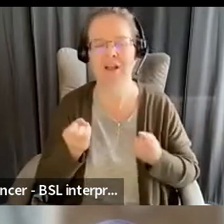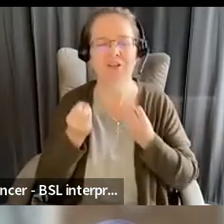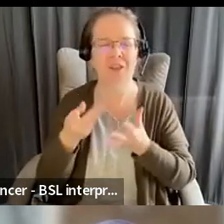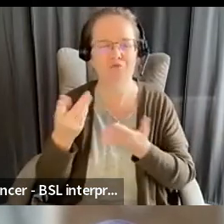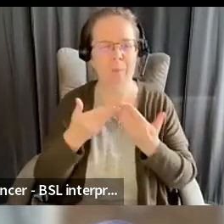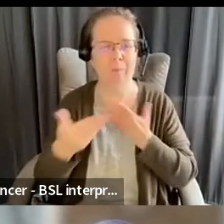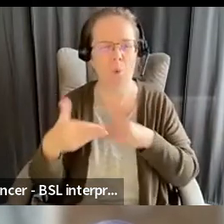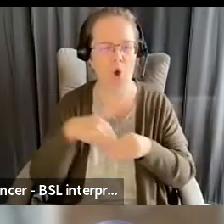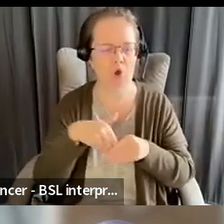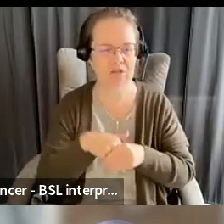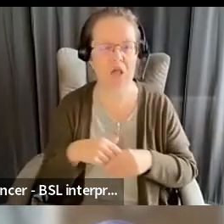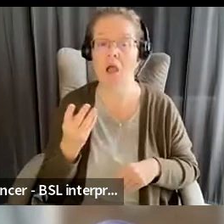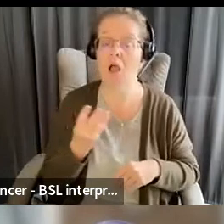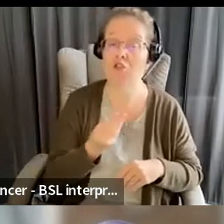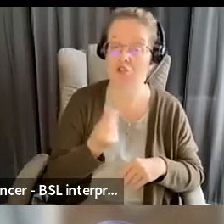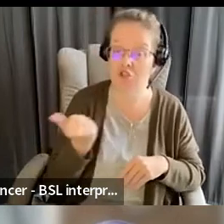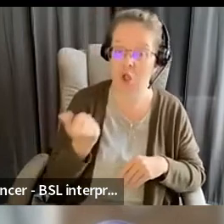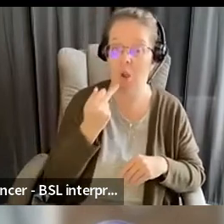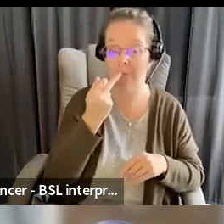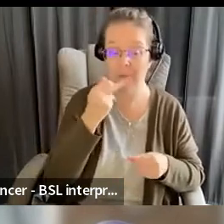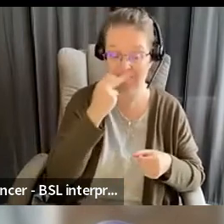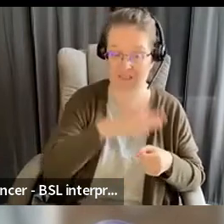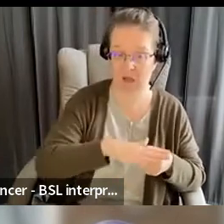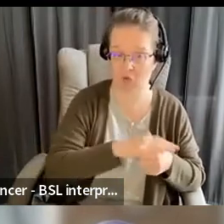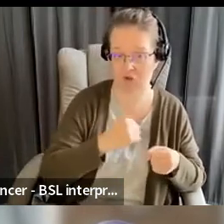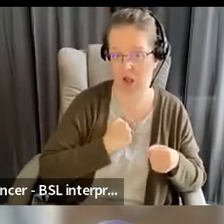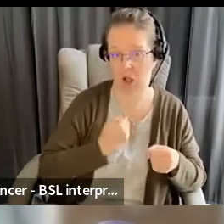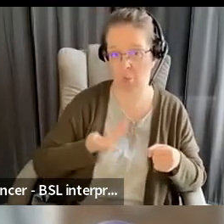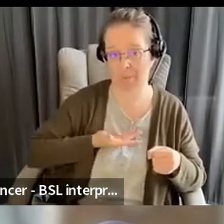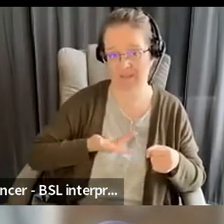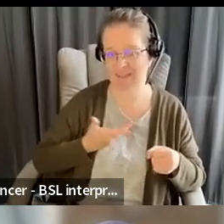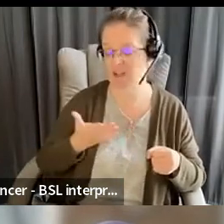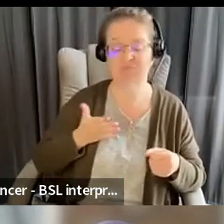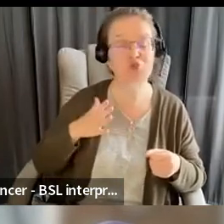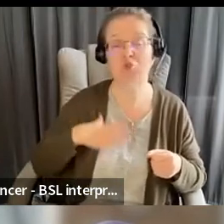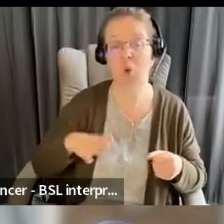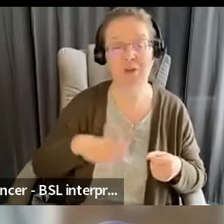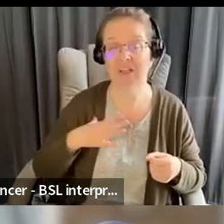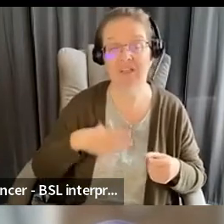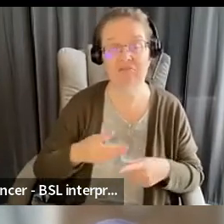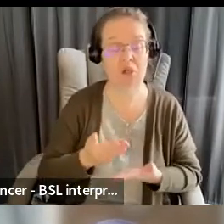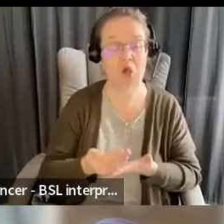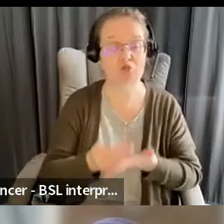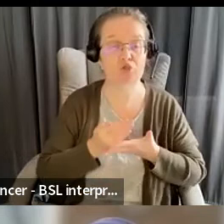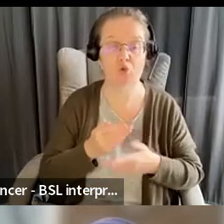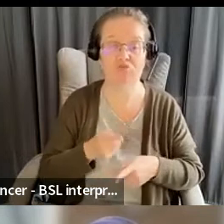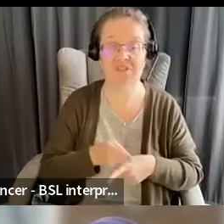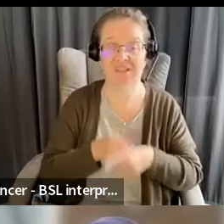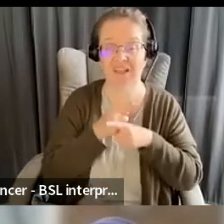and that's really helpful. Some areas of our business where we don't require security clearance, and that tends to be more in